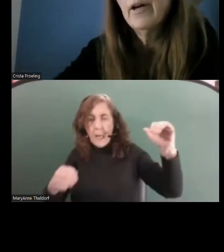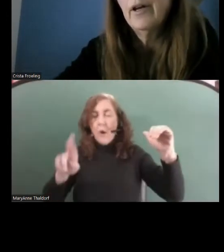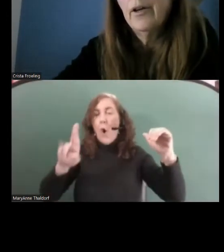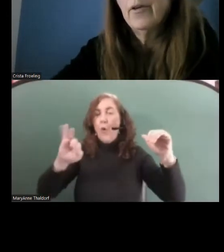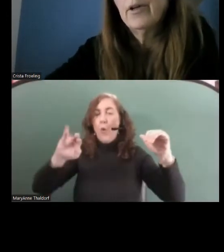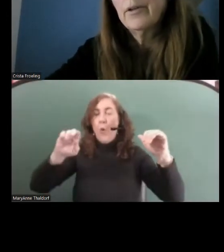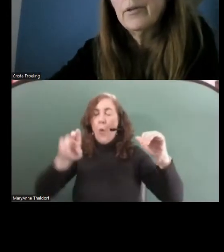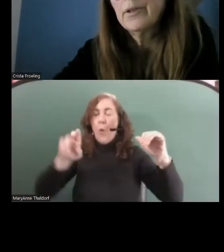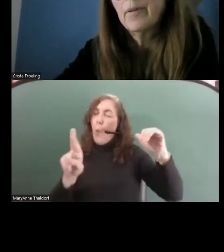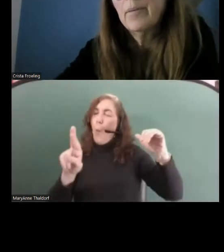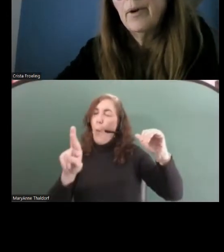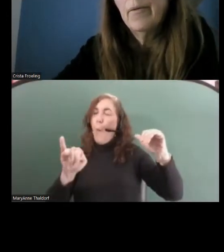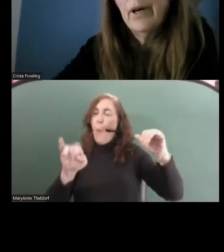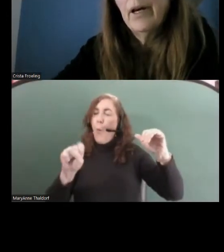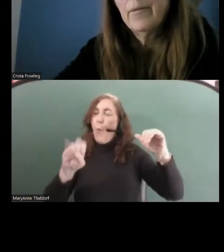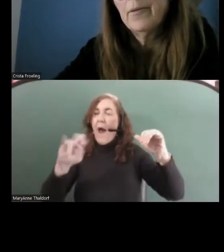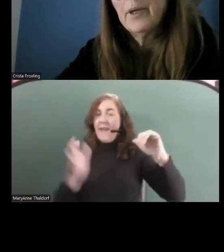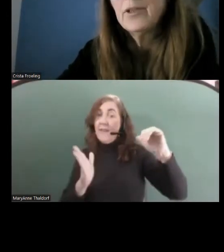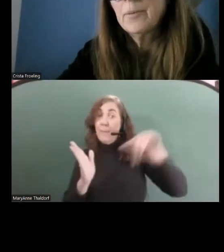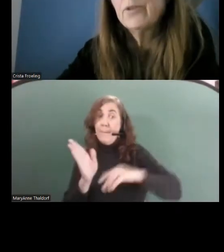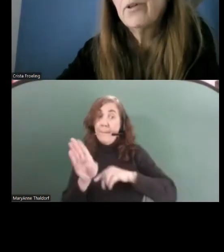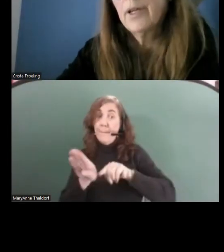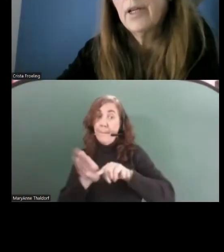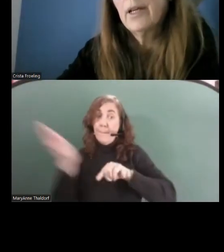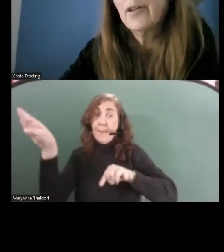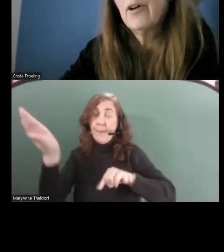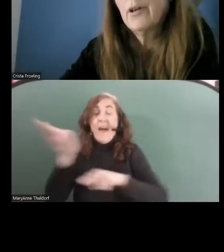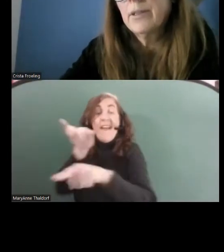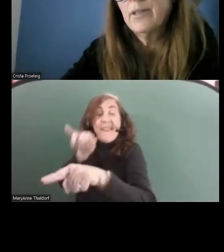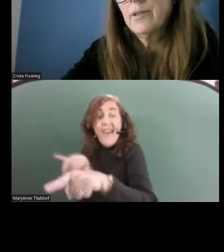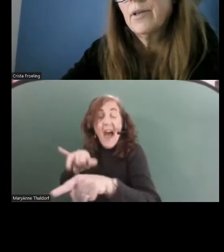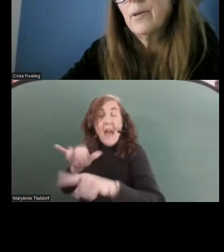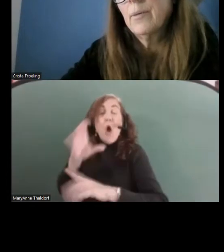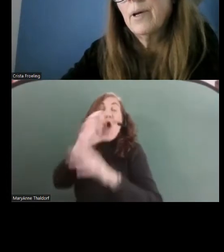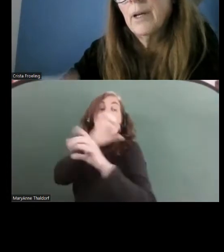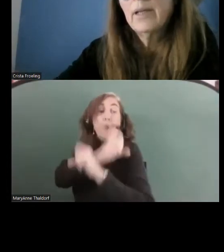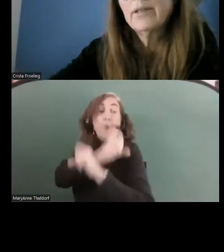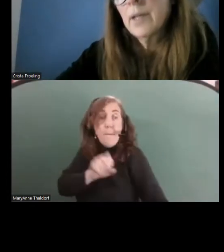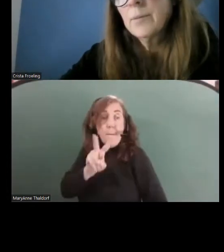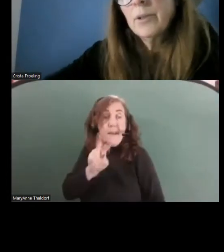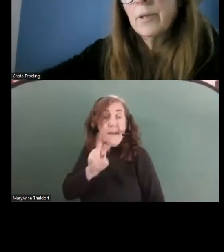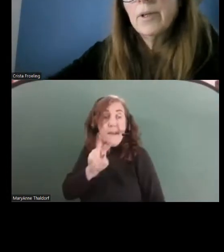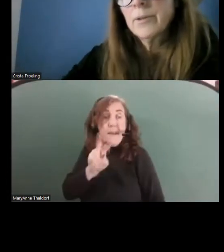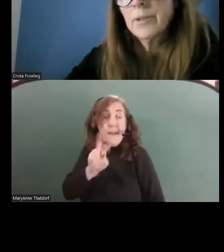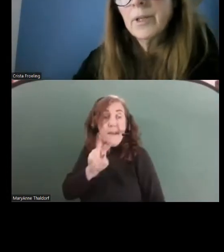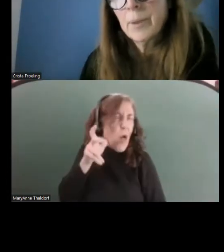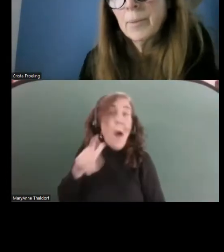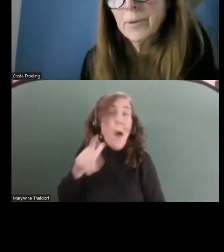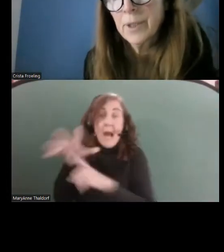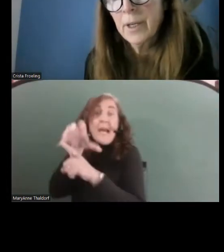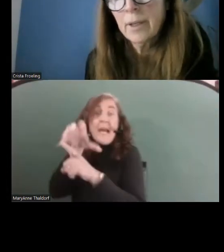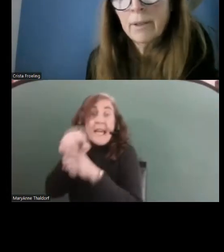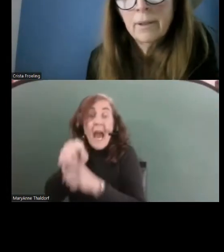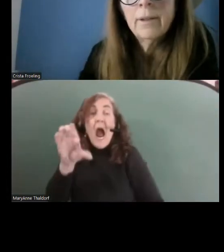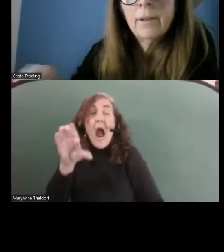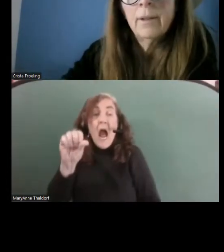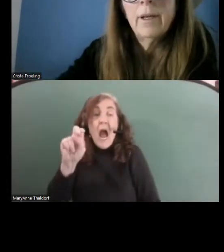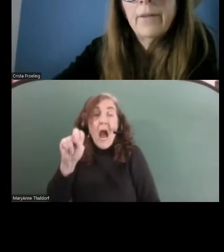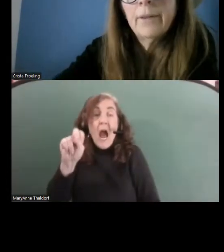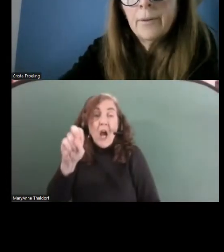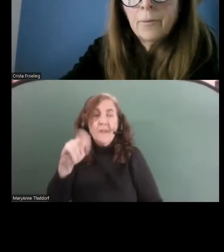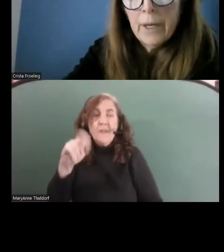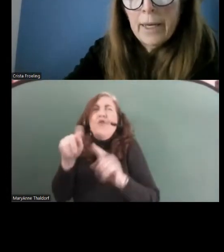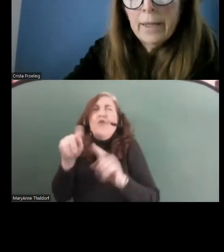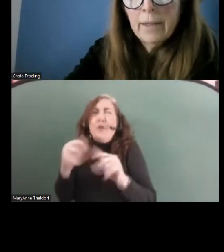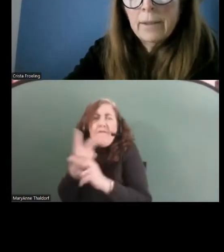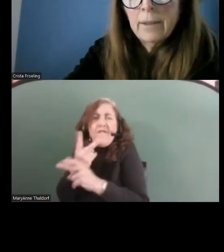there, you're going to lose some vowel information, but you're going to get a lot of consonants. So a lot of times you can understand what people are saying. And